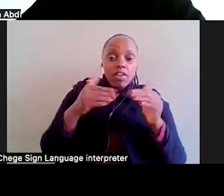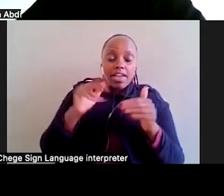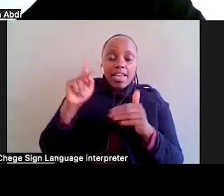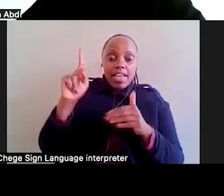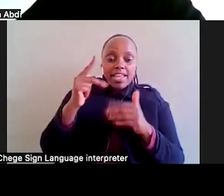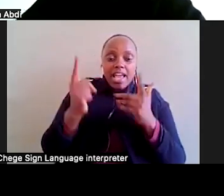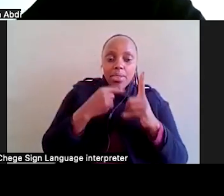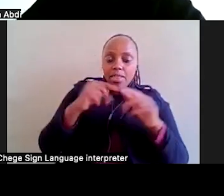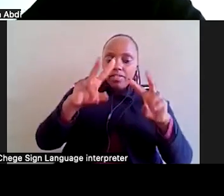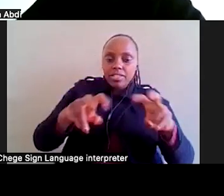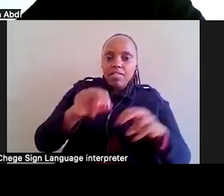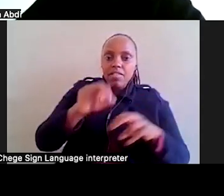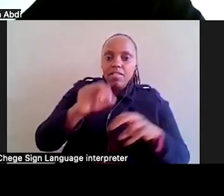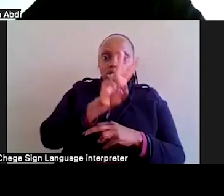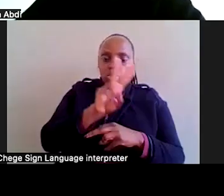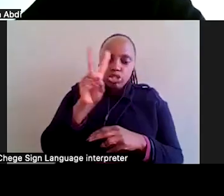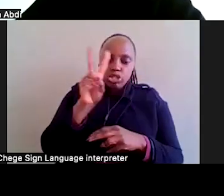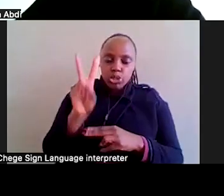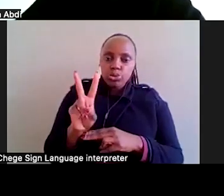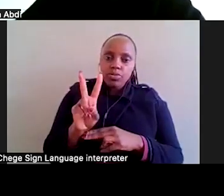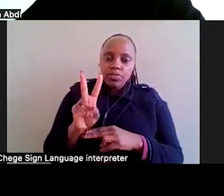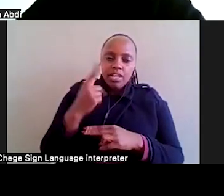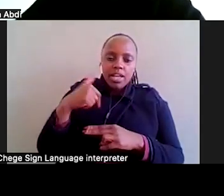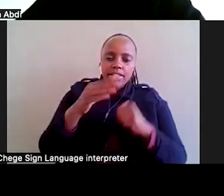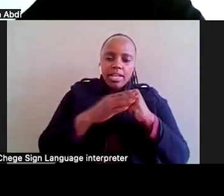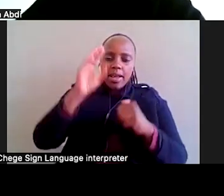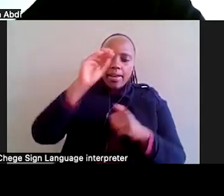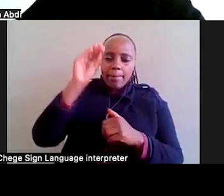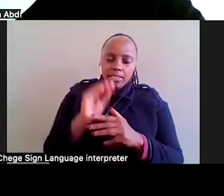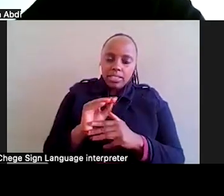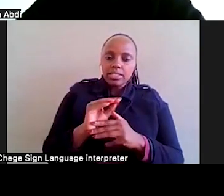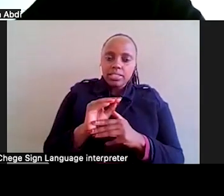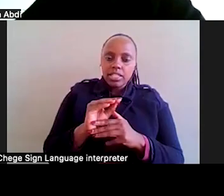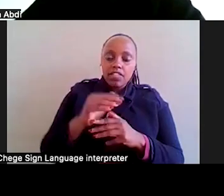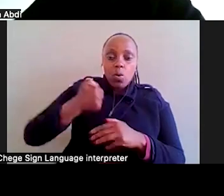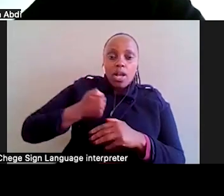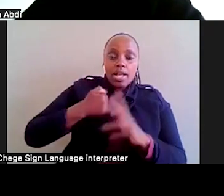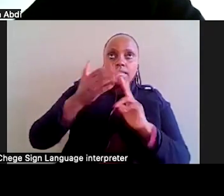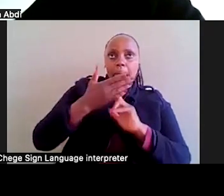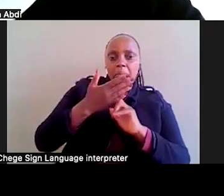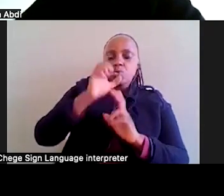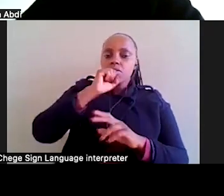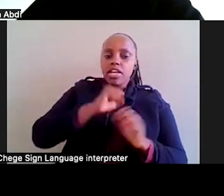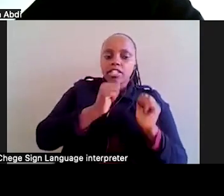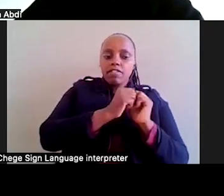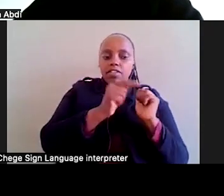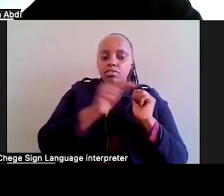Survey 2022. And we are at 9% for girls between the age of 15 to